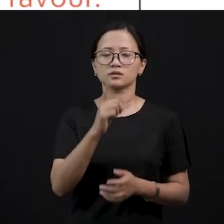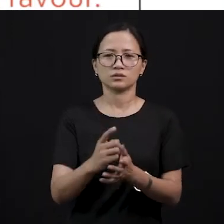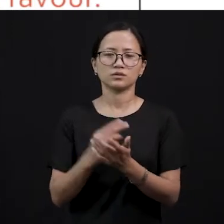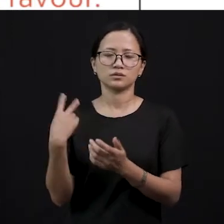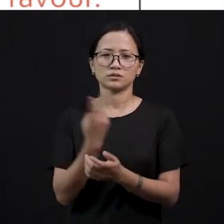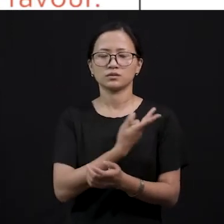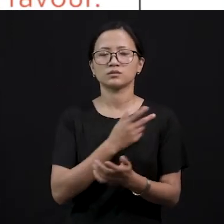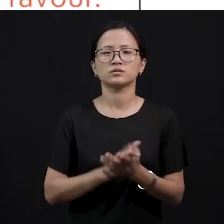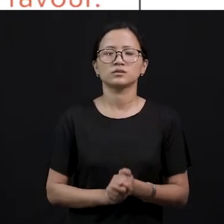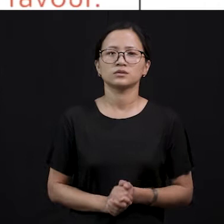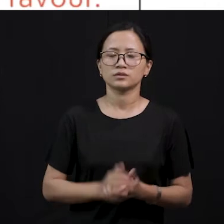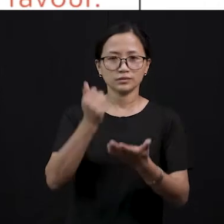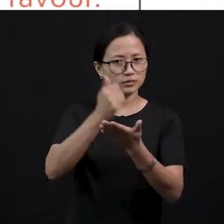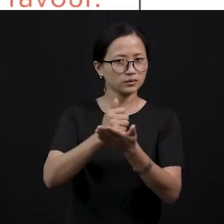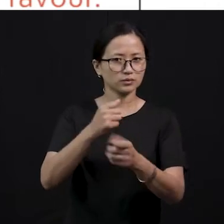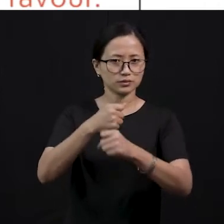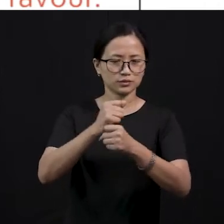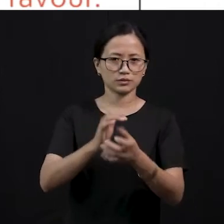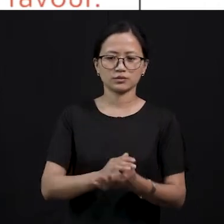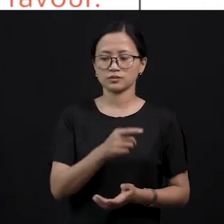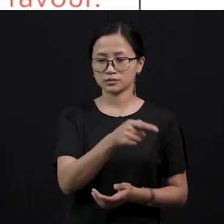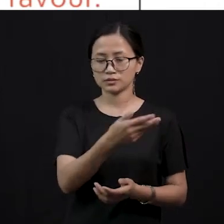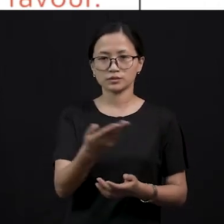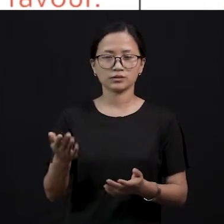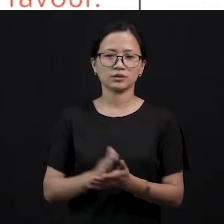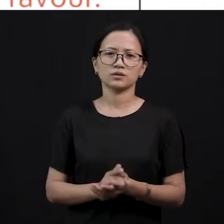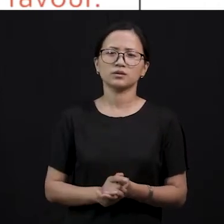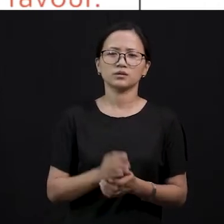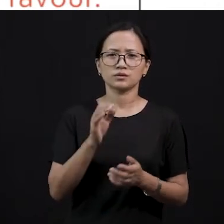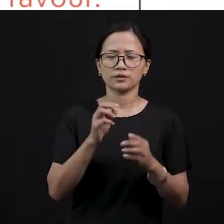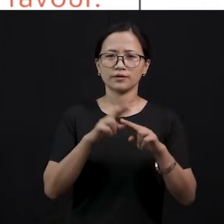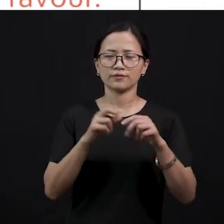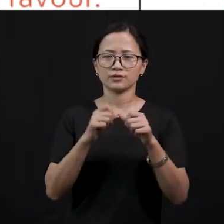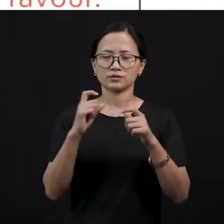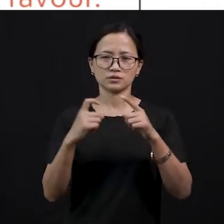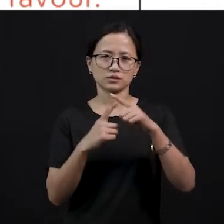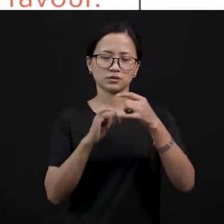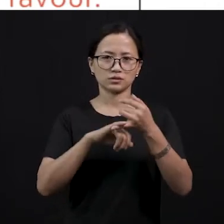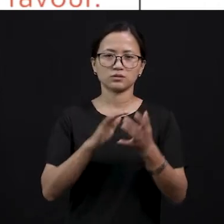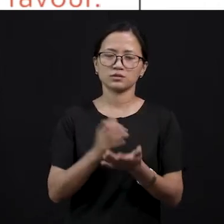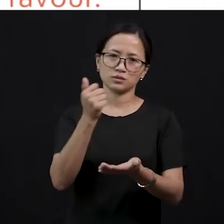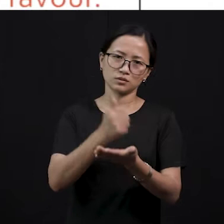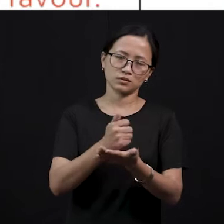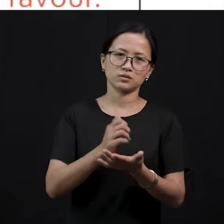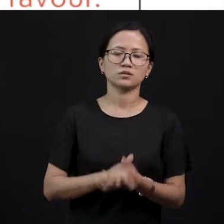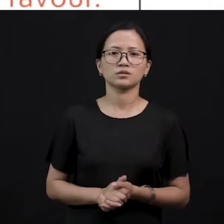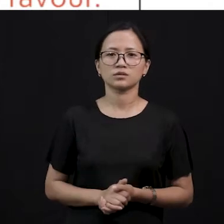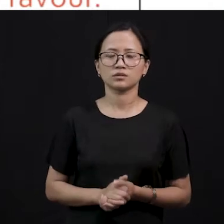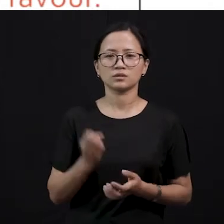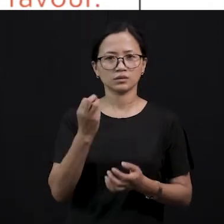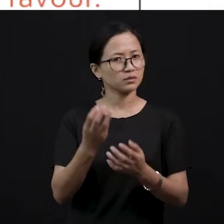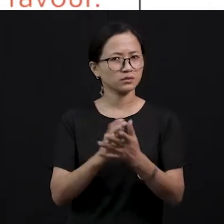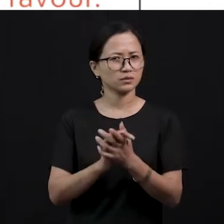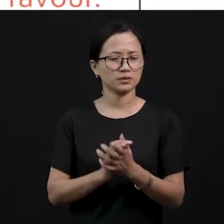that this is the decision that we made and these are the facts. And based on these facts, the decision was made.